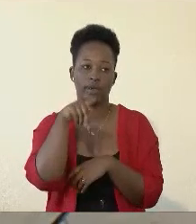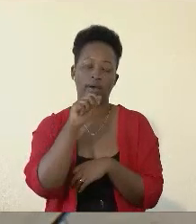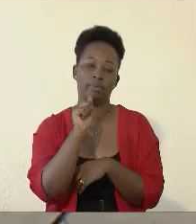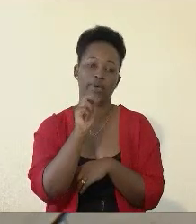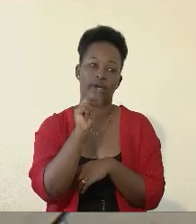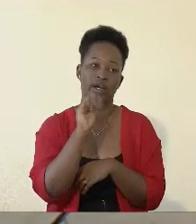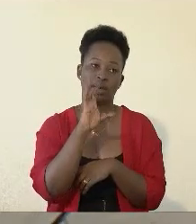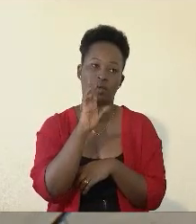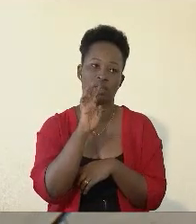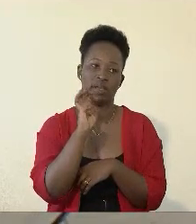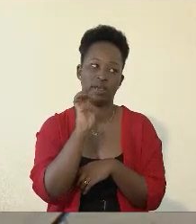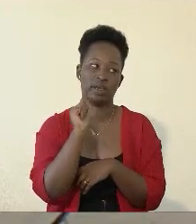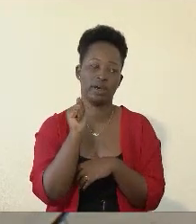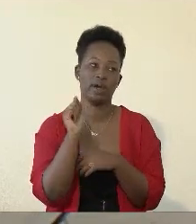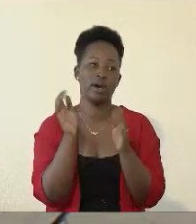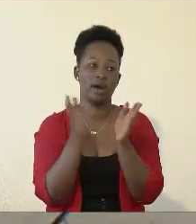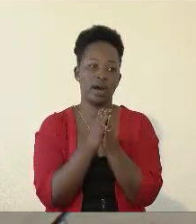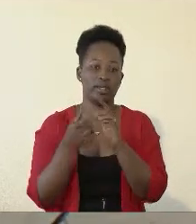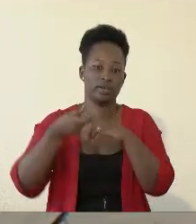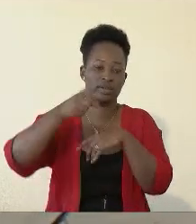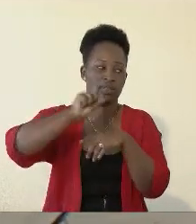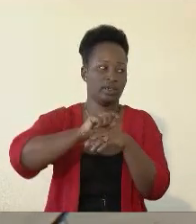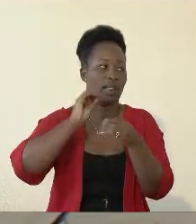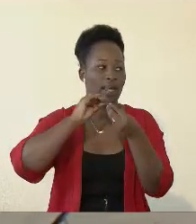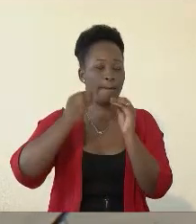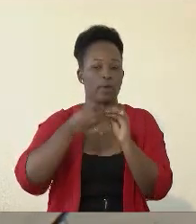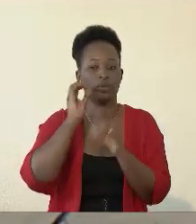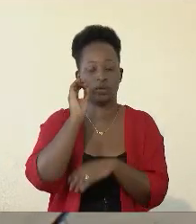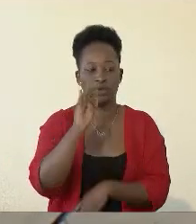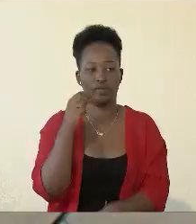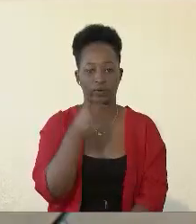the amount of glucose in the bloodstream.